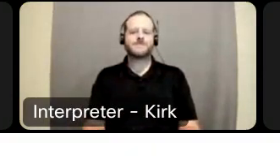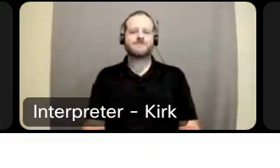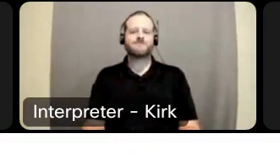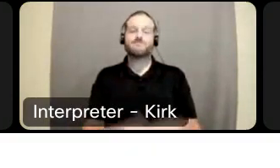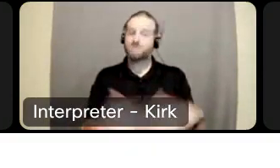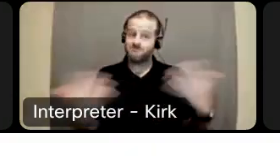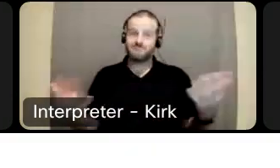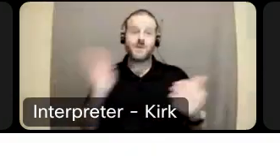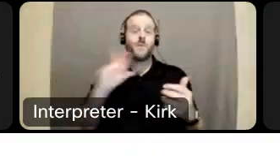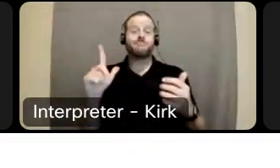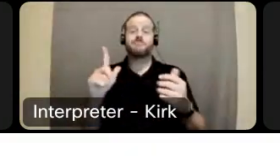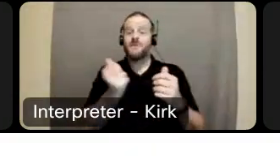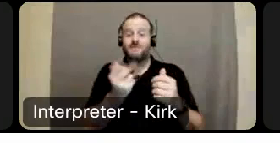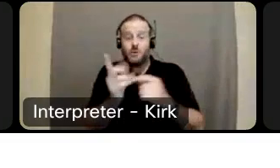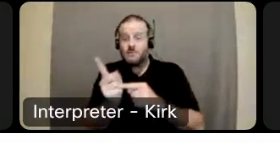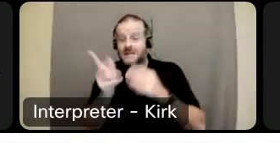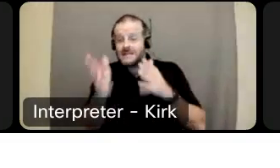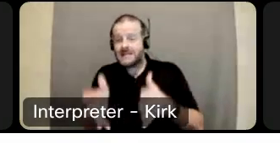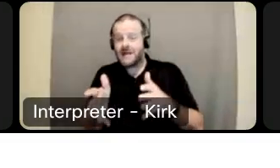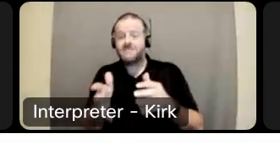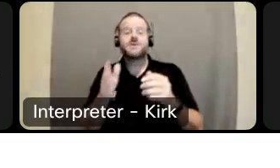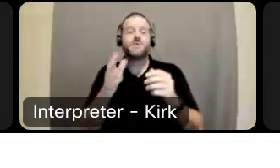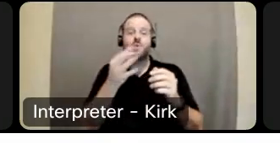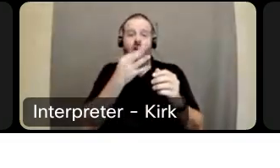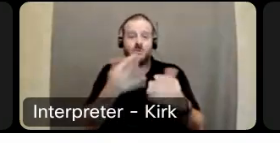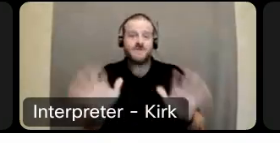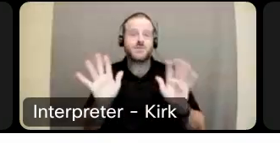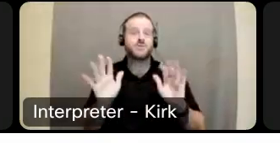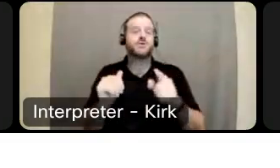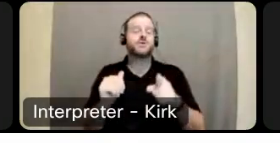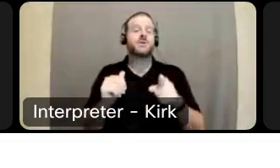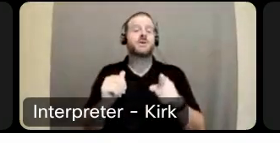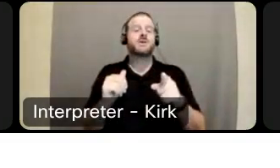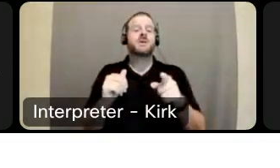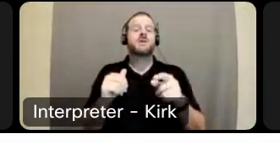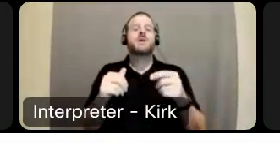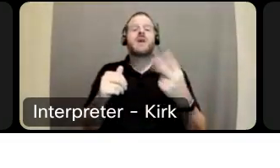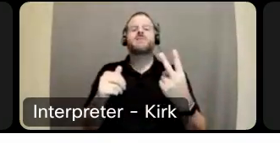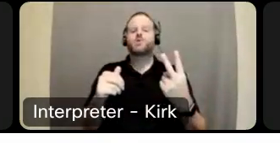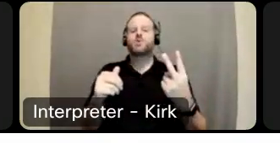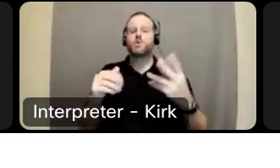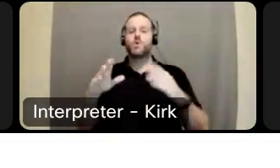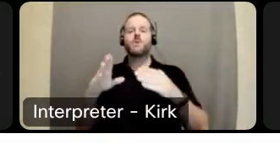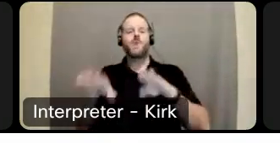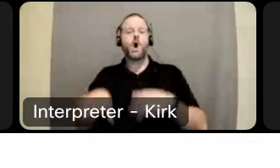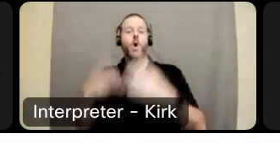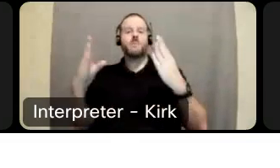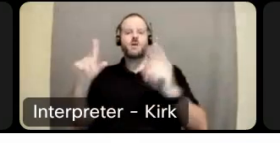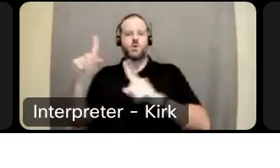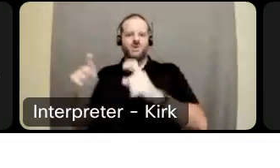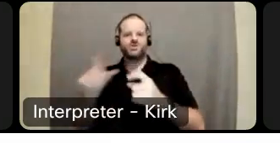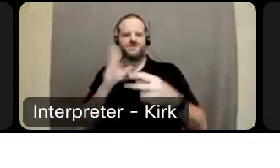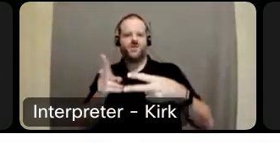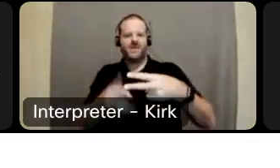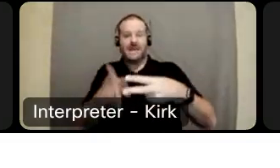Well, just with a couple minutes, we're about at the end here. There are 2 open-ended questions that close the survey